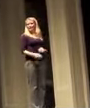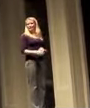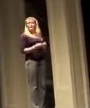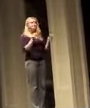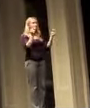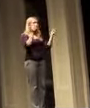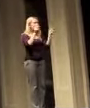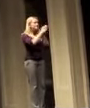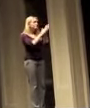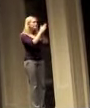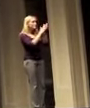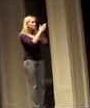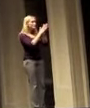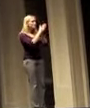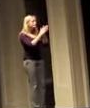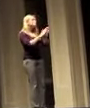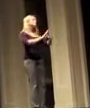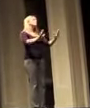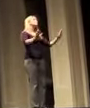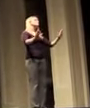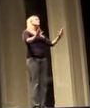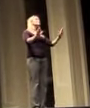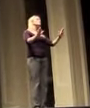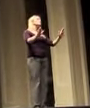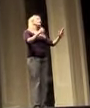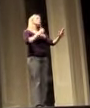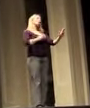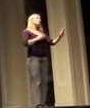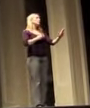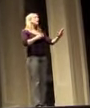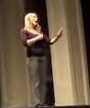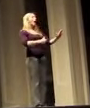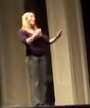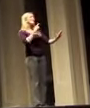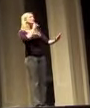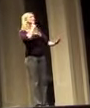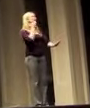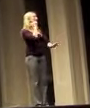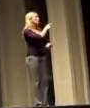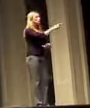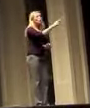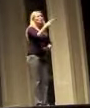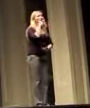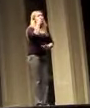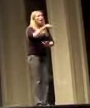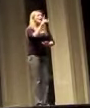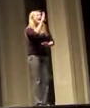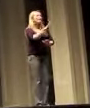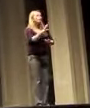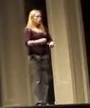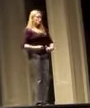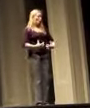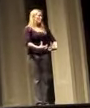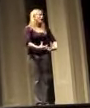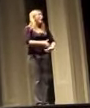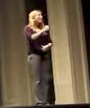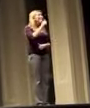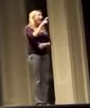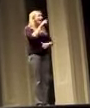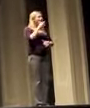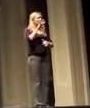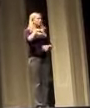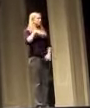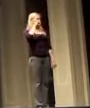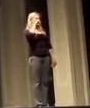See, and I'm sorry, but I refuse to take you seriously if you ever tell anyone ever to grow a pair. Action films bore me.